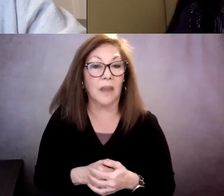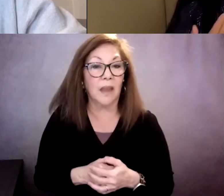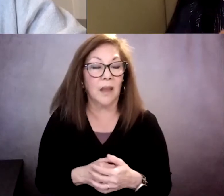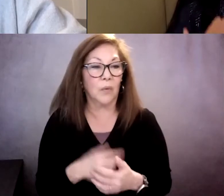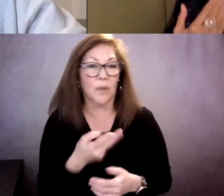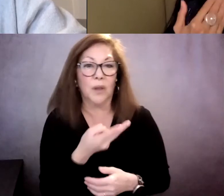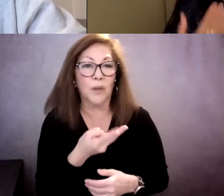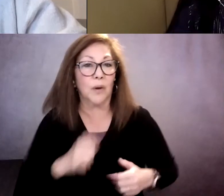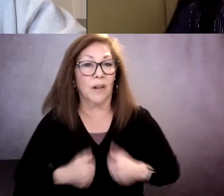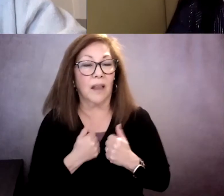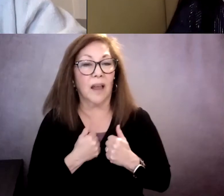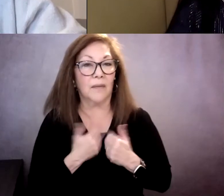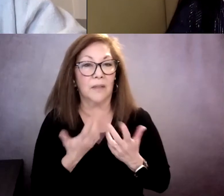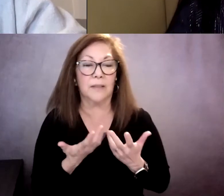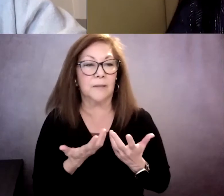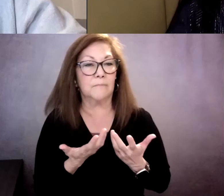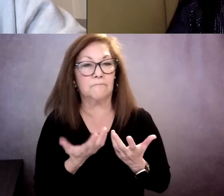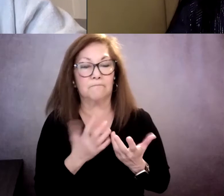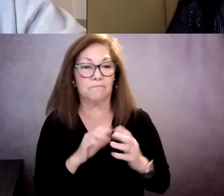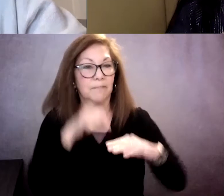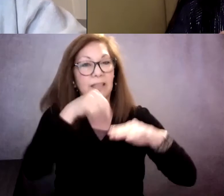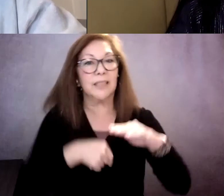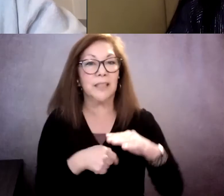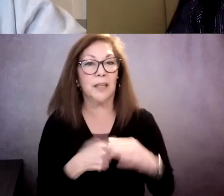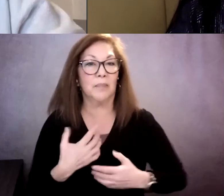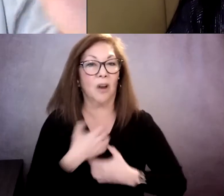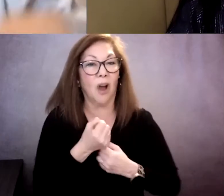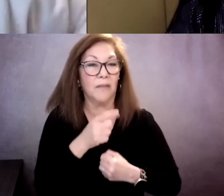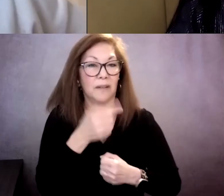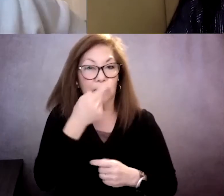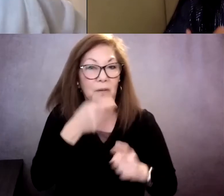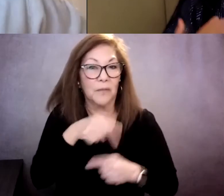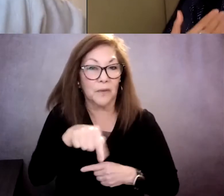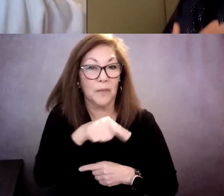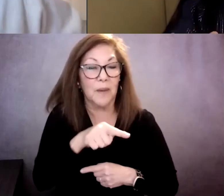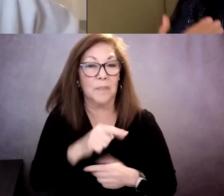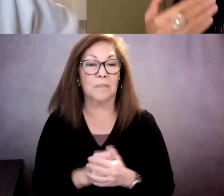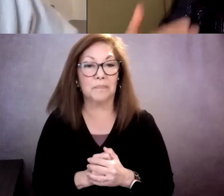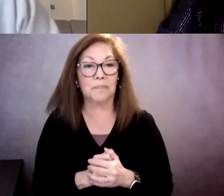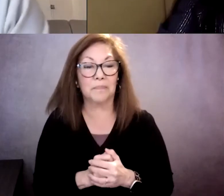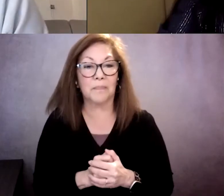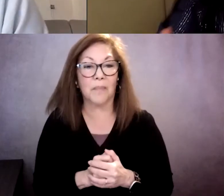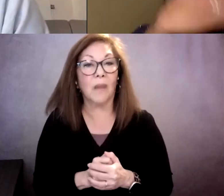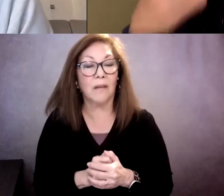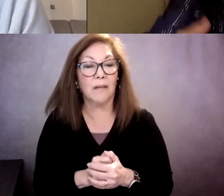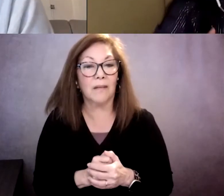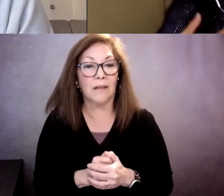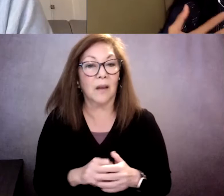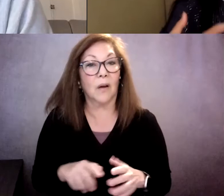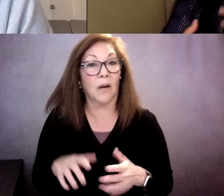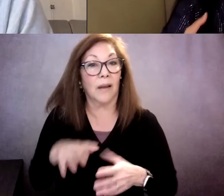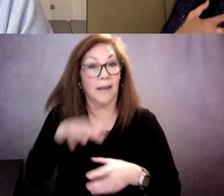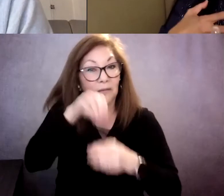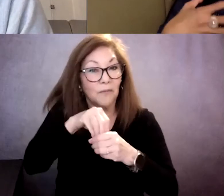a deep well of confidence, because of it, right? And then also mixed